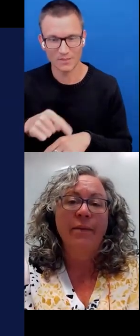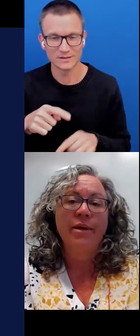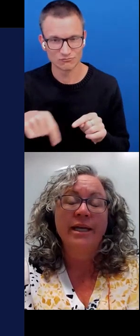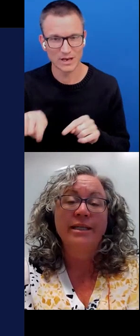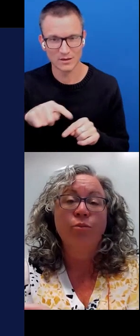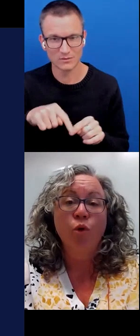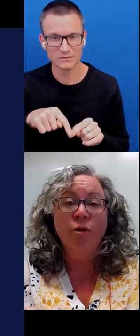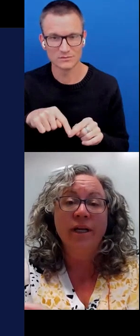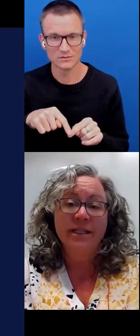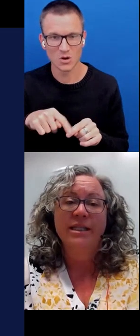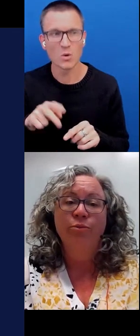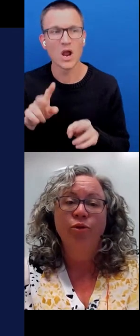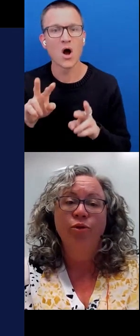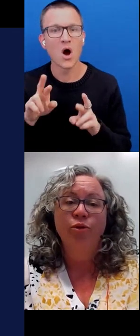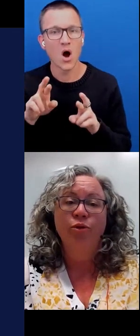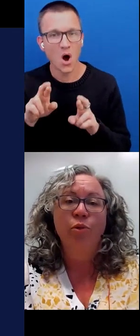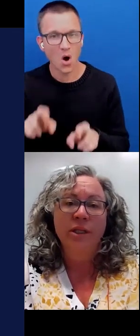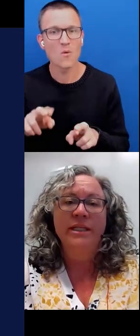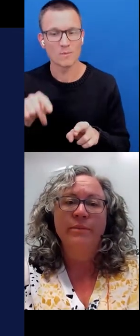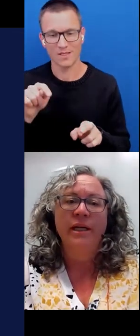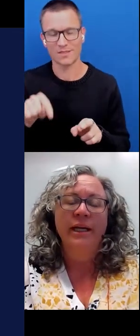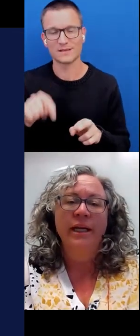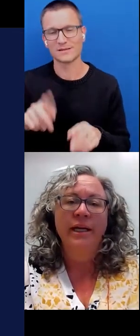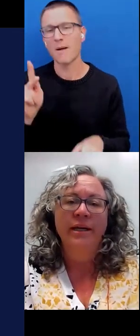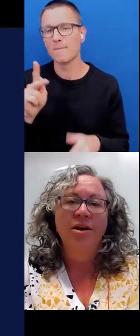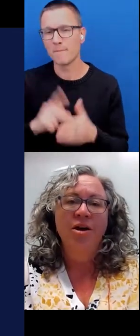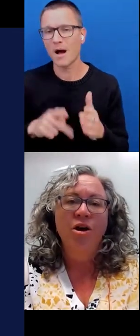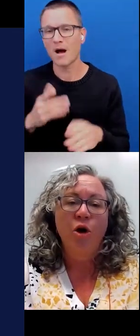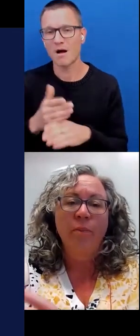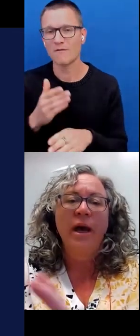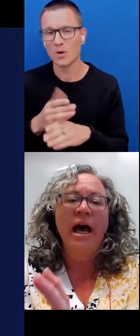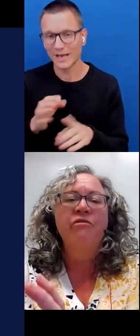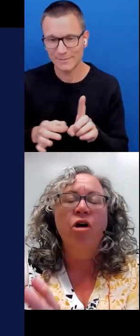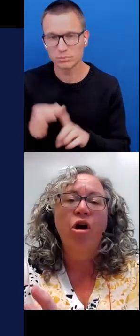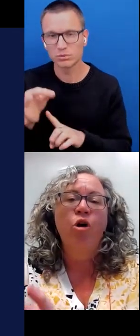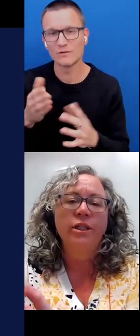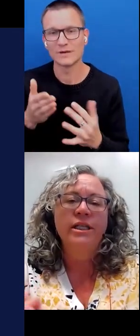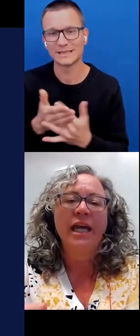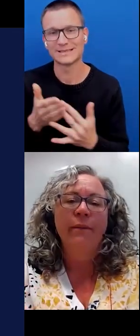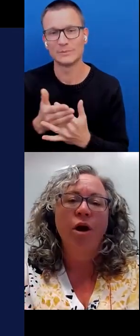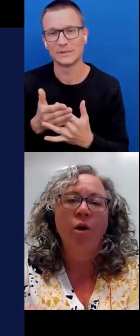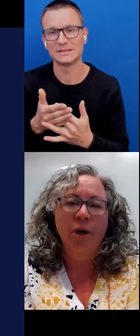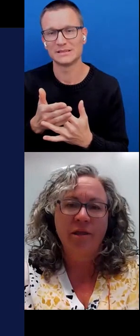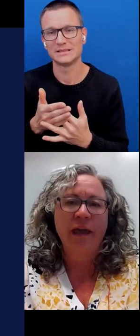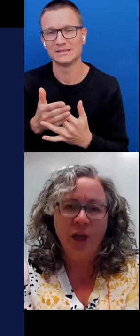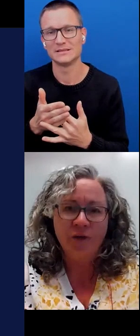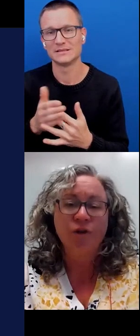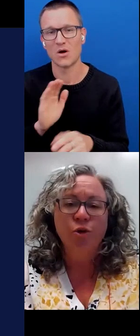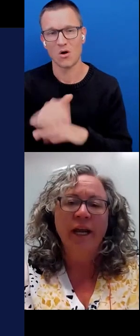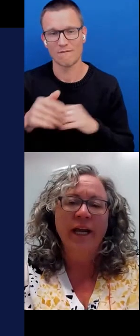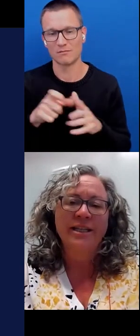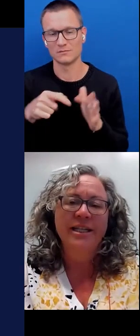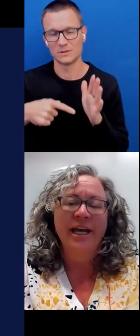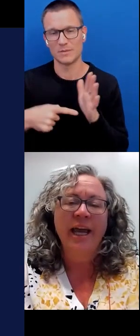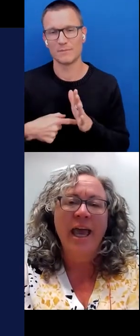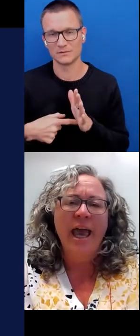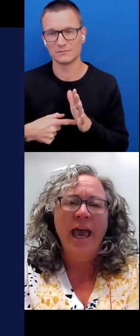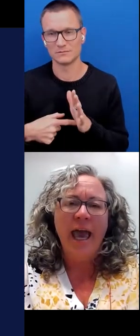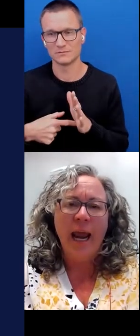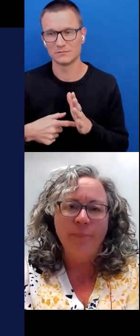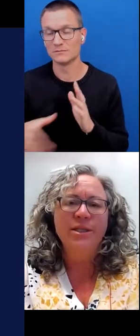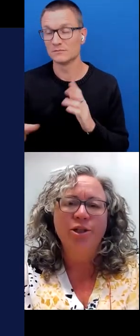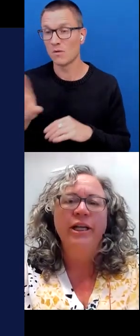opportunities in the APS more accessible for people with disability. On behalf of the whole team, I want to thank you for joining us